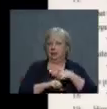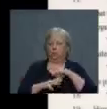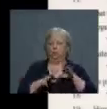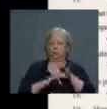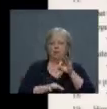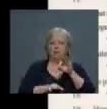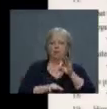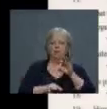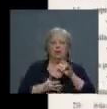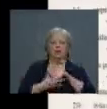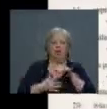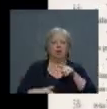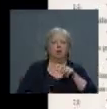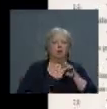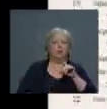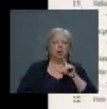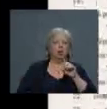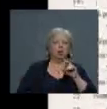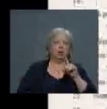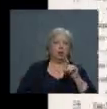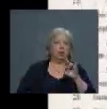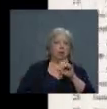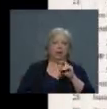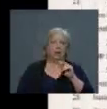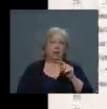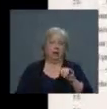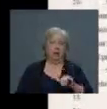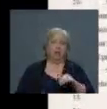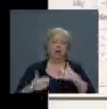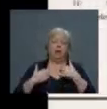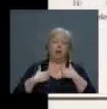marrying everything, is that Pulaski County has a different type